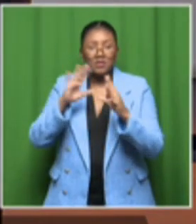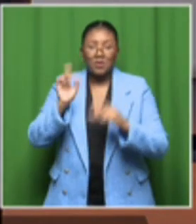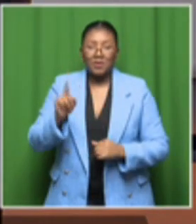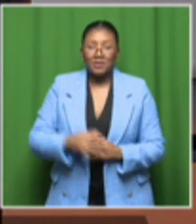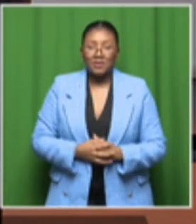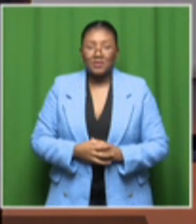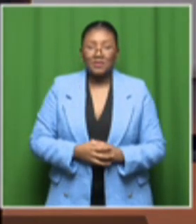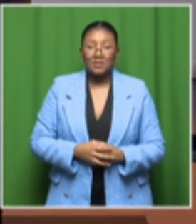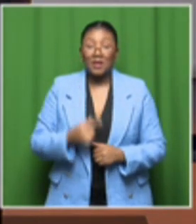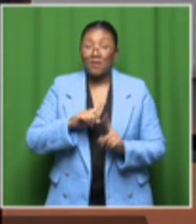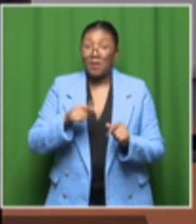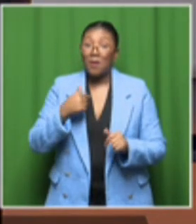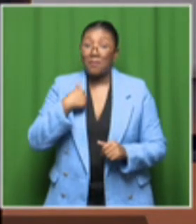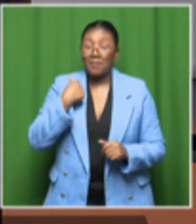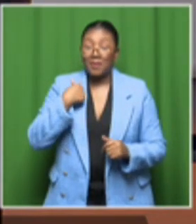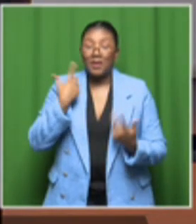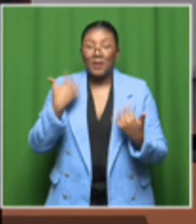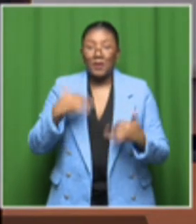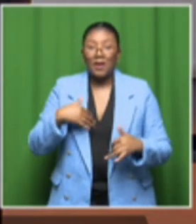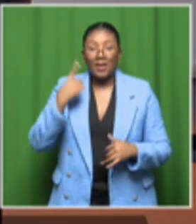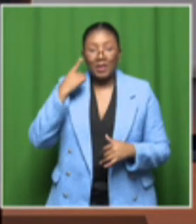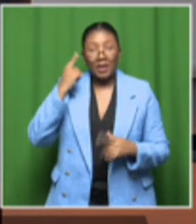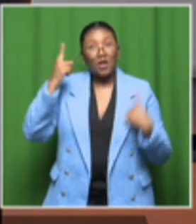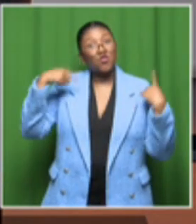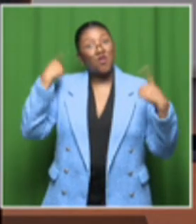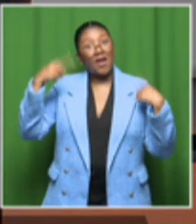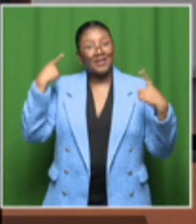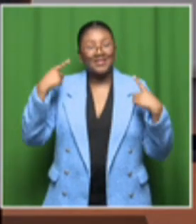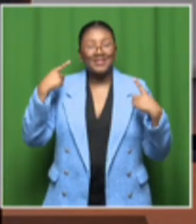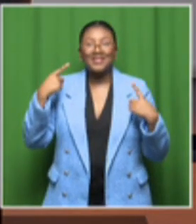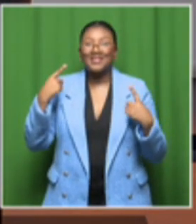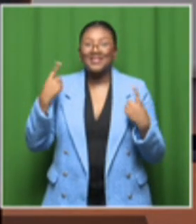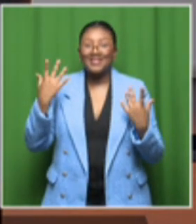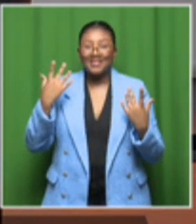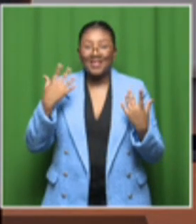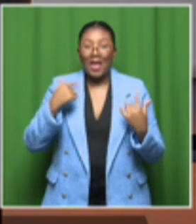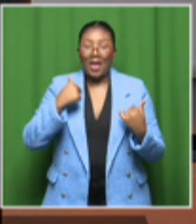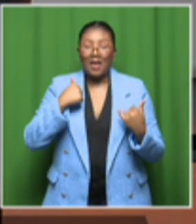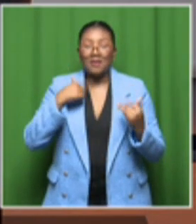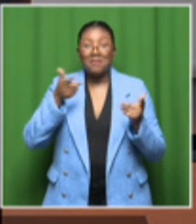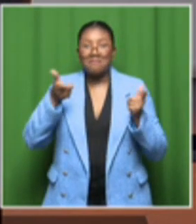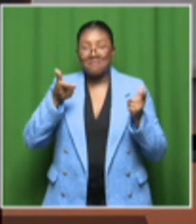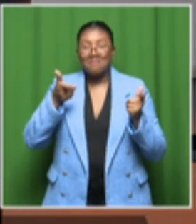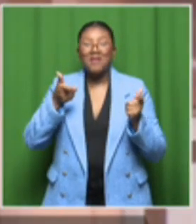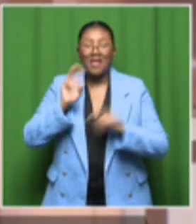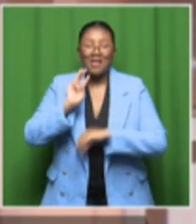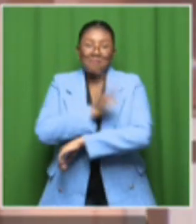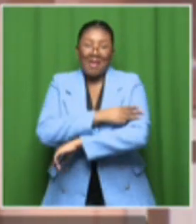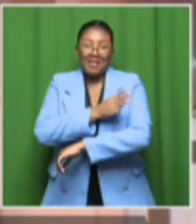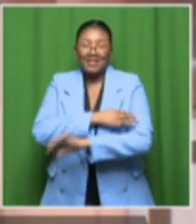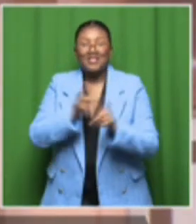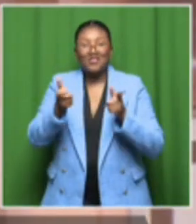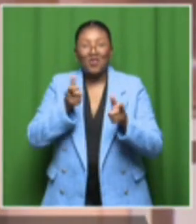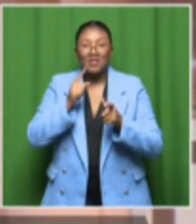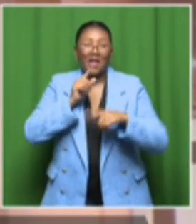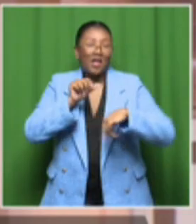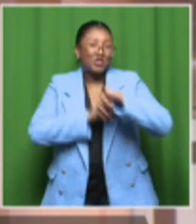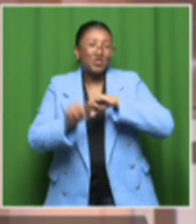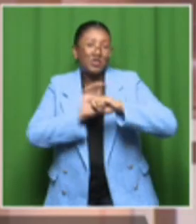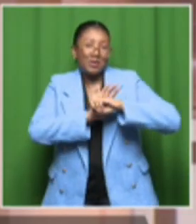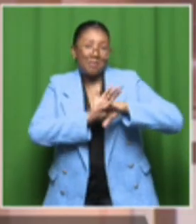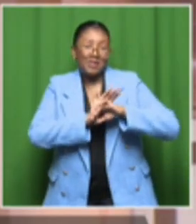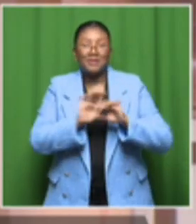the crazy thing, I kind of run the social media pages as Okay. well. So the crazy thing that I've seen so far is